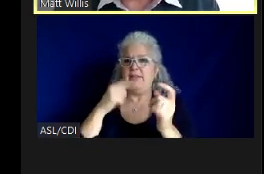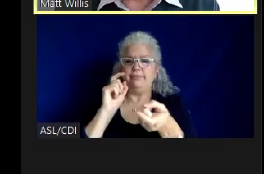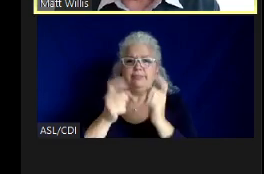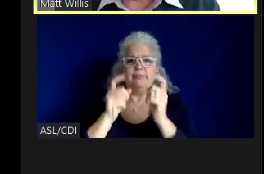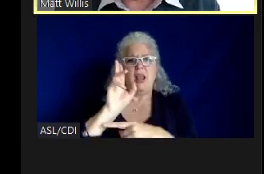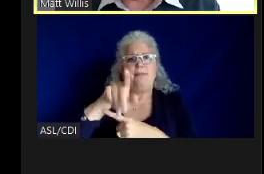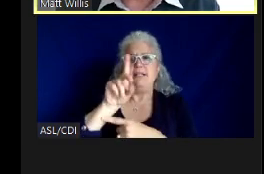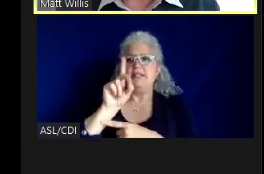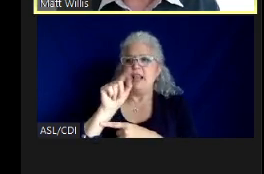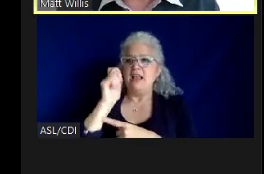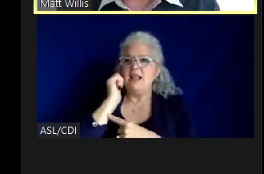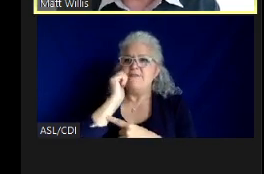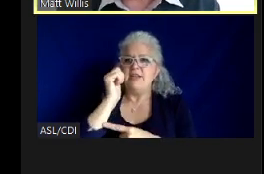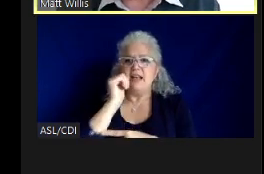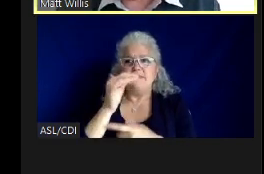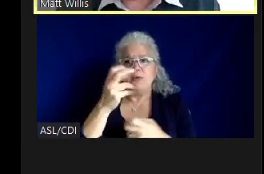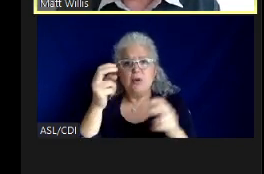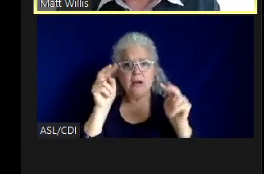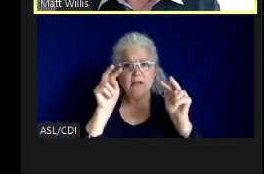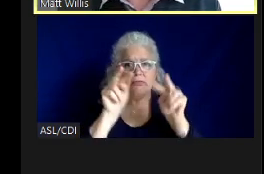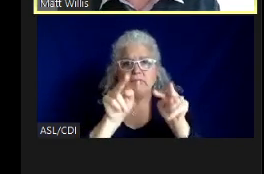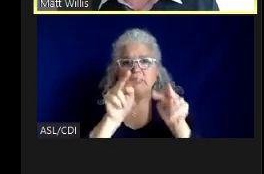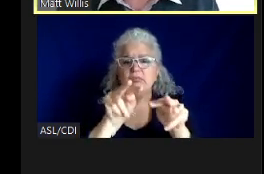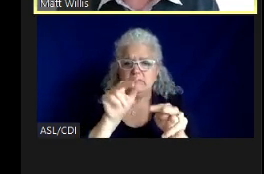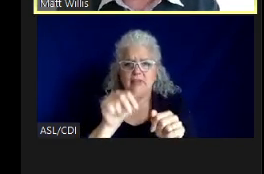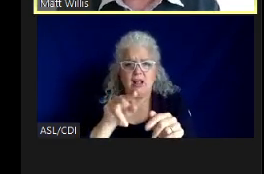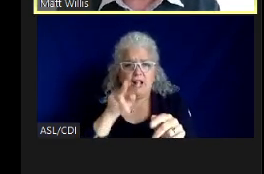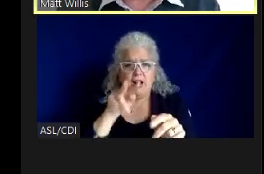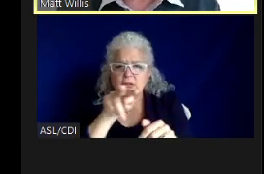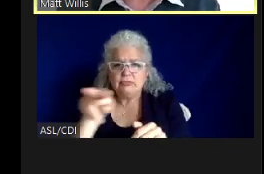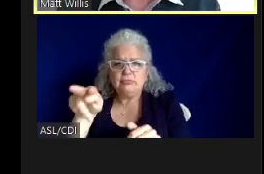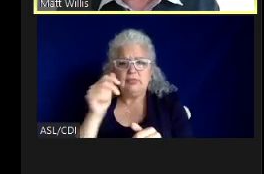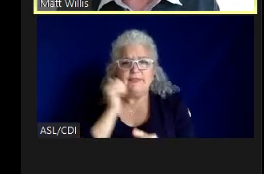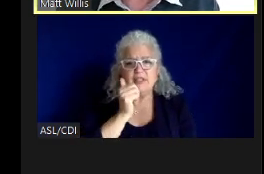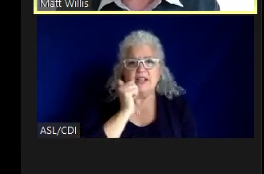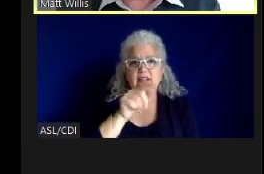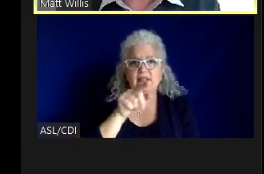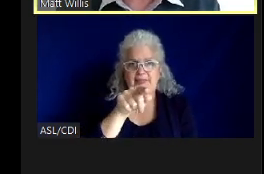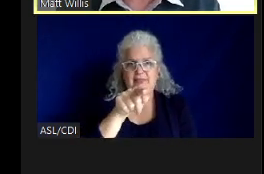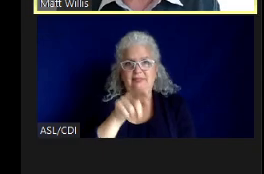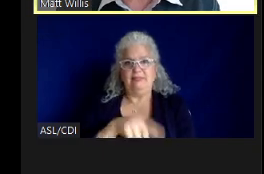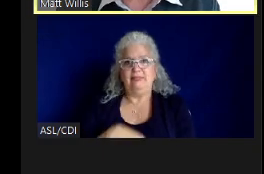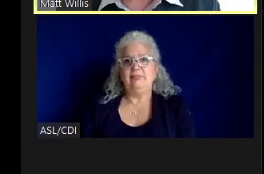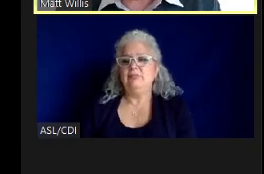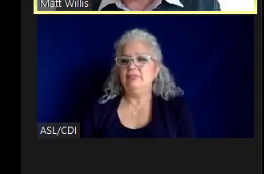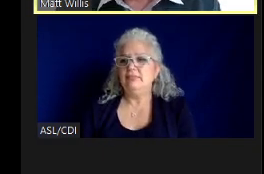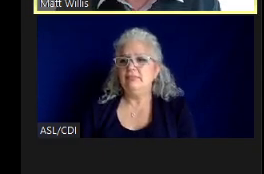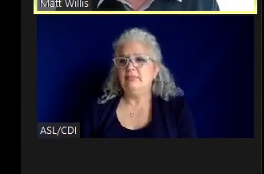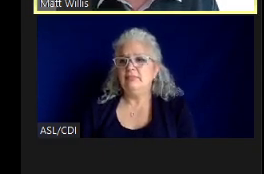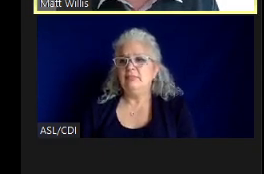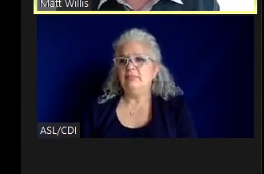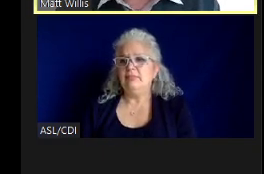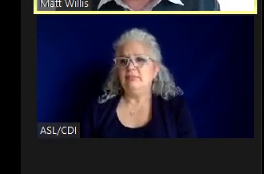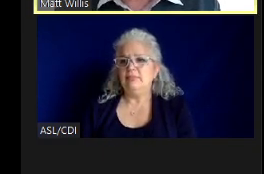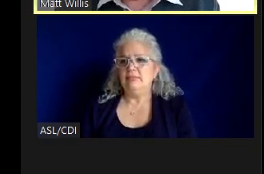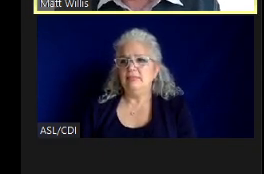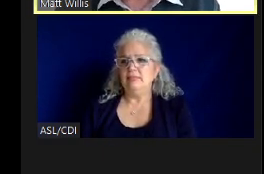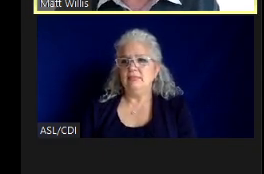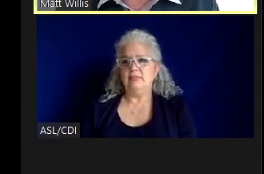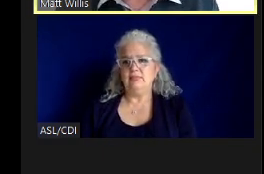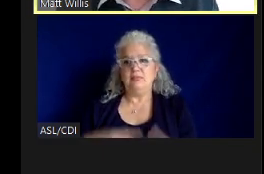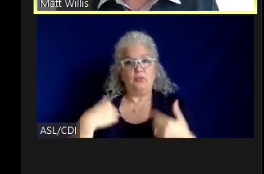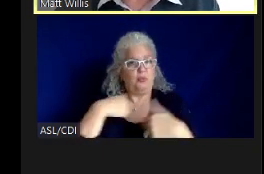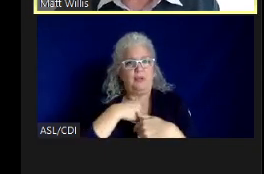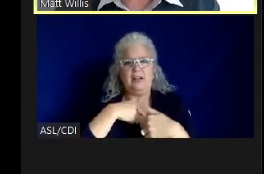data. It's one of the principles that we've applied to our response thus far, is really to be as transparent as we can and to share data on our website and